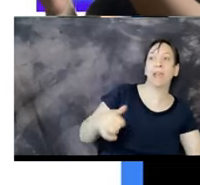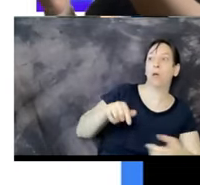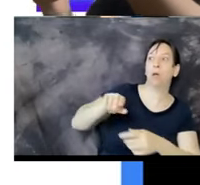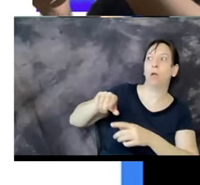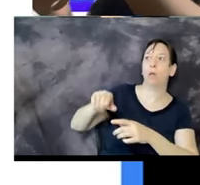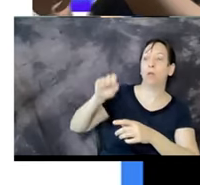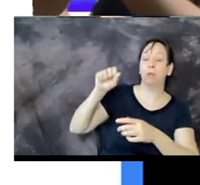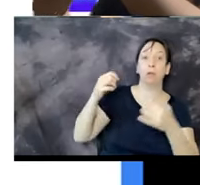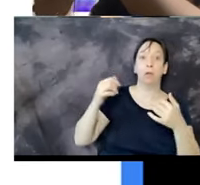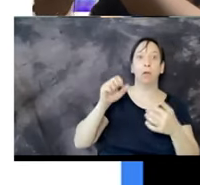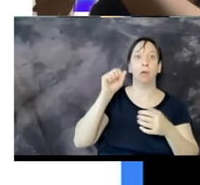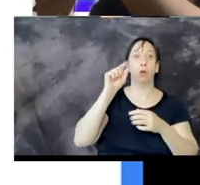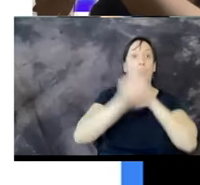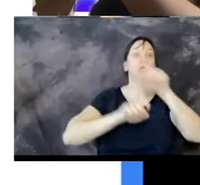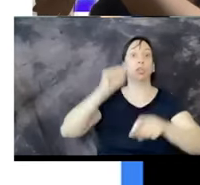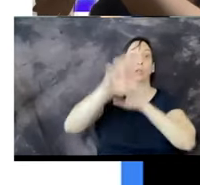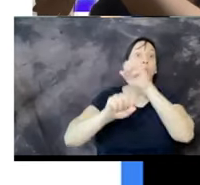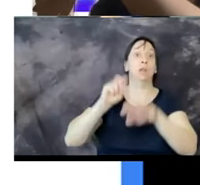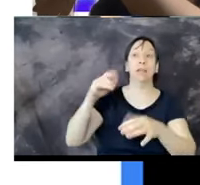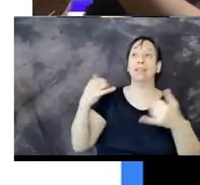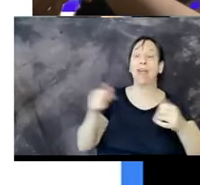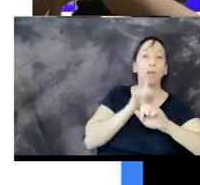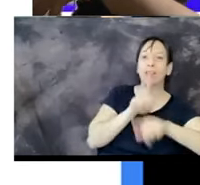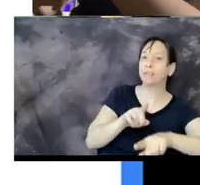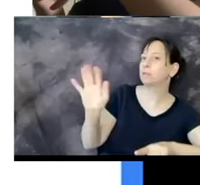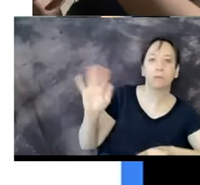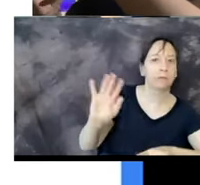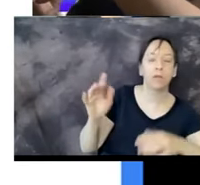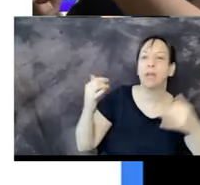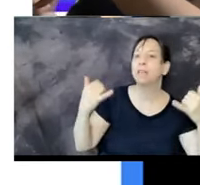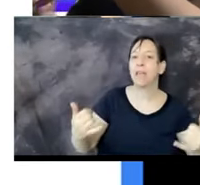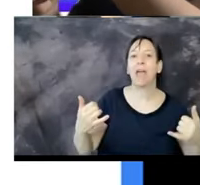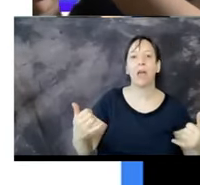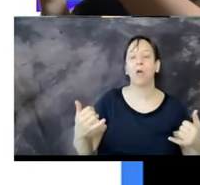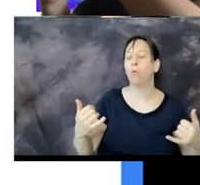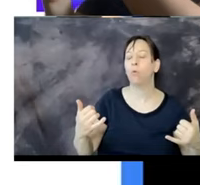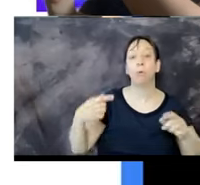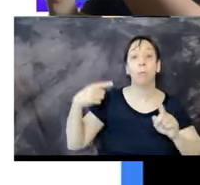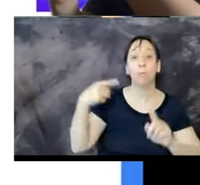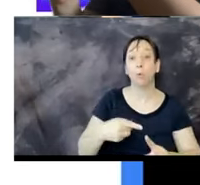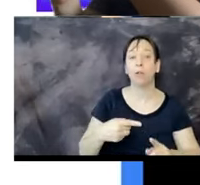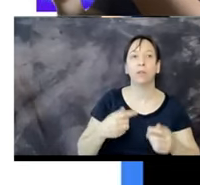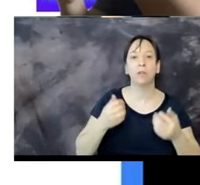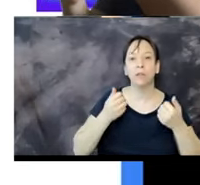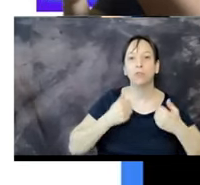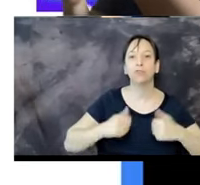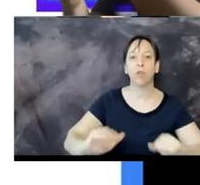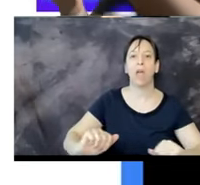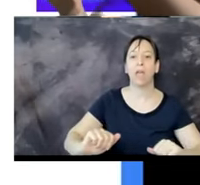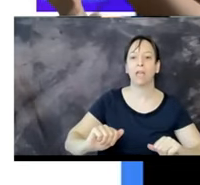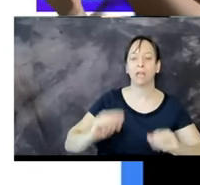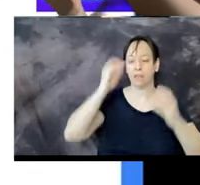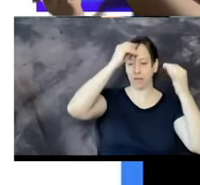isn't actually to answer the questions yet. It was just to ask questions and think about them, because in those questions